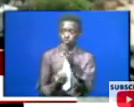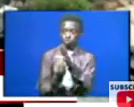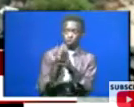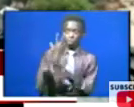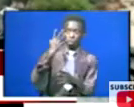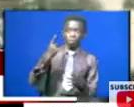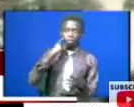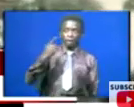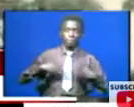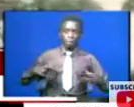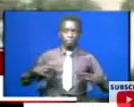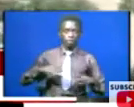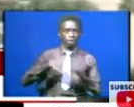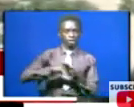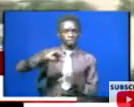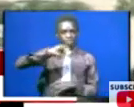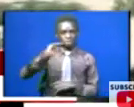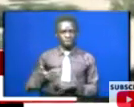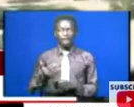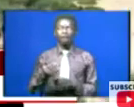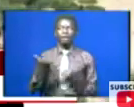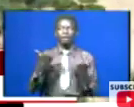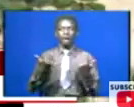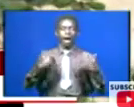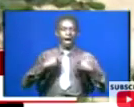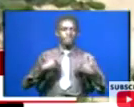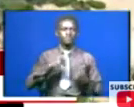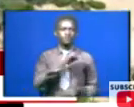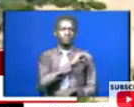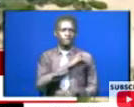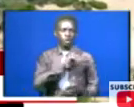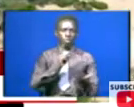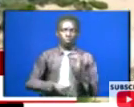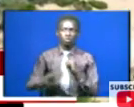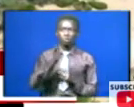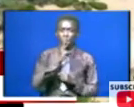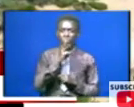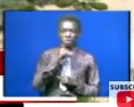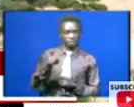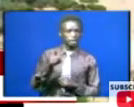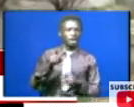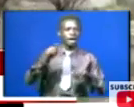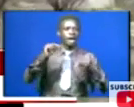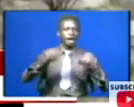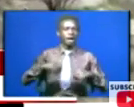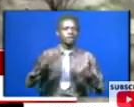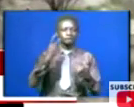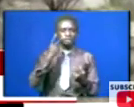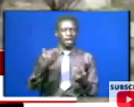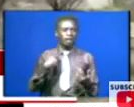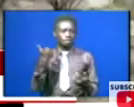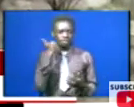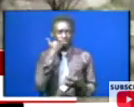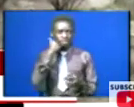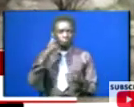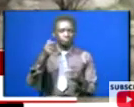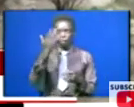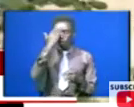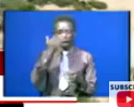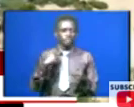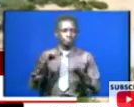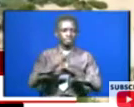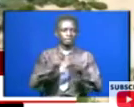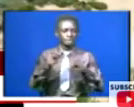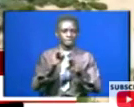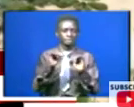its environs, there is fear that the aquifer could be contaminated due to poor sanitation and